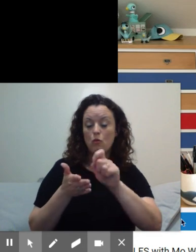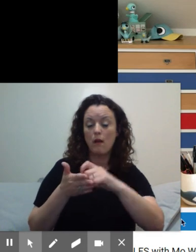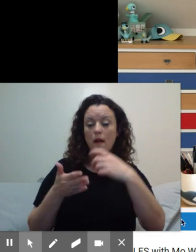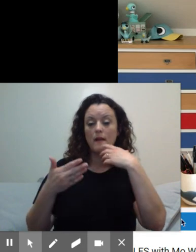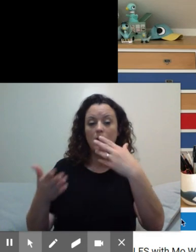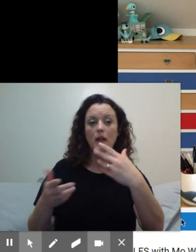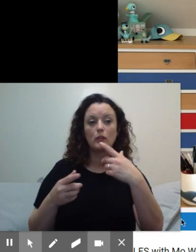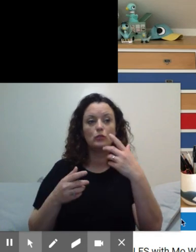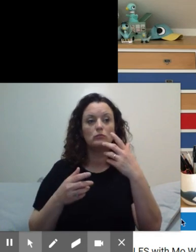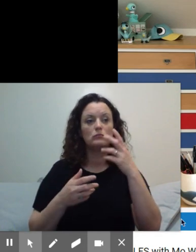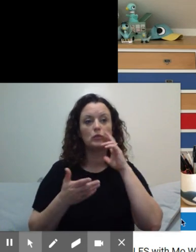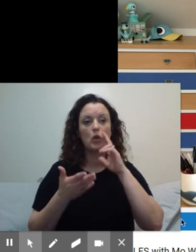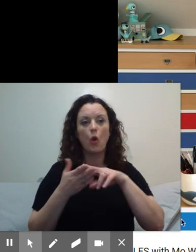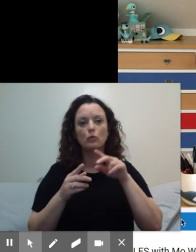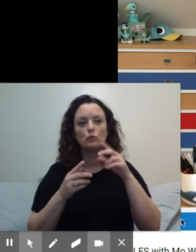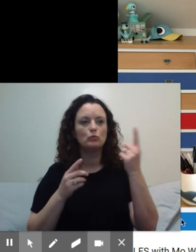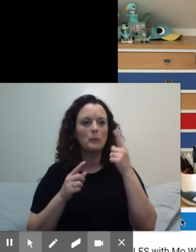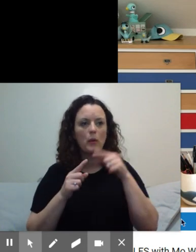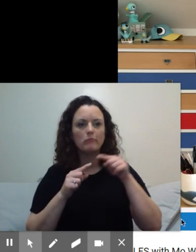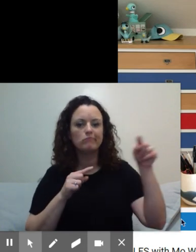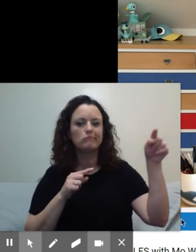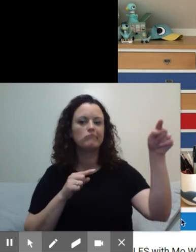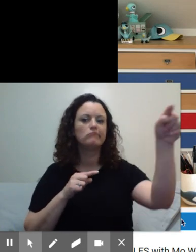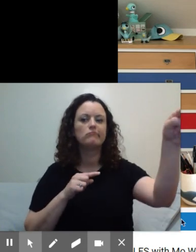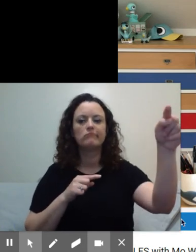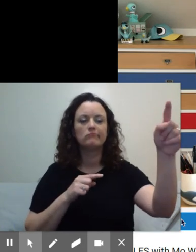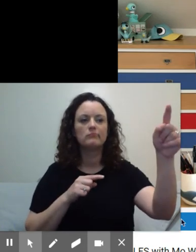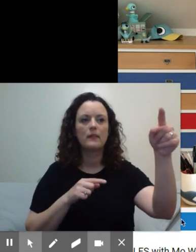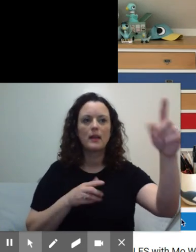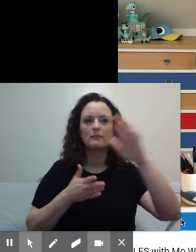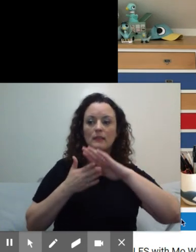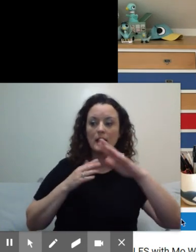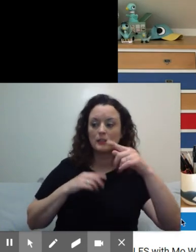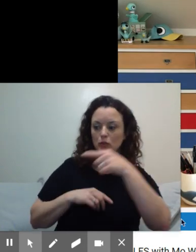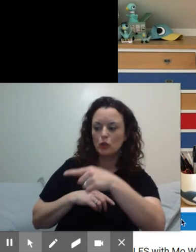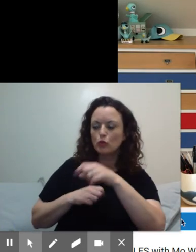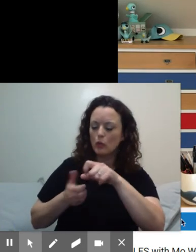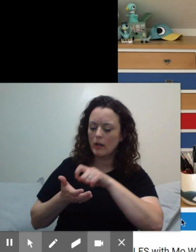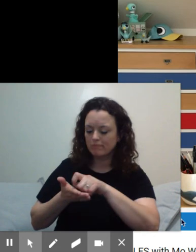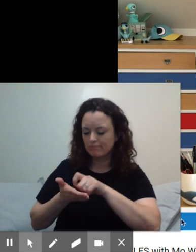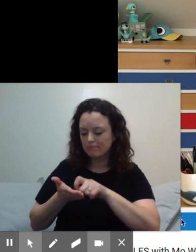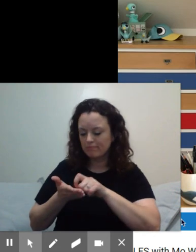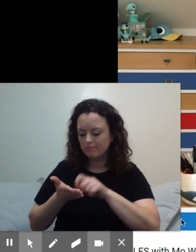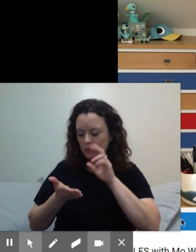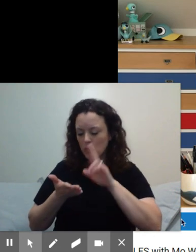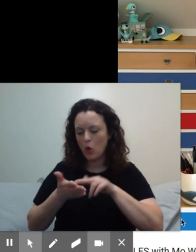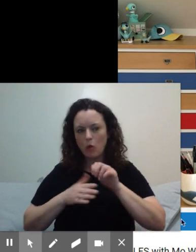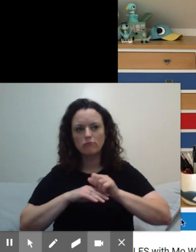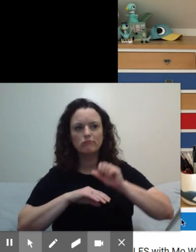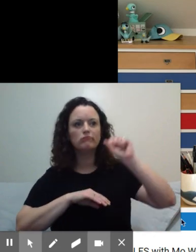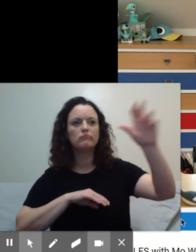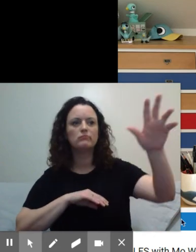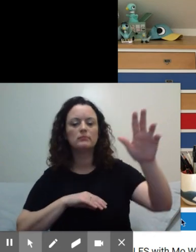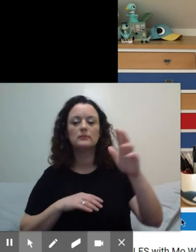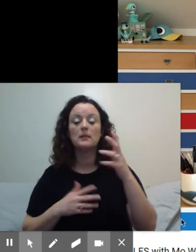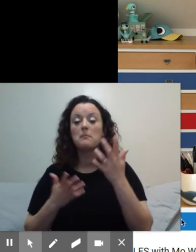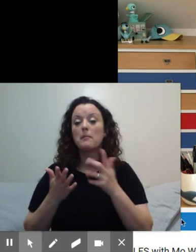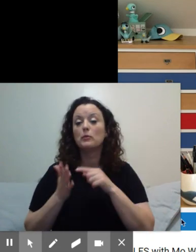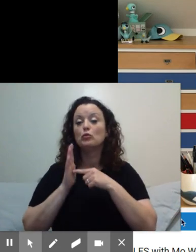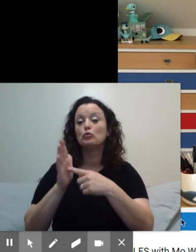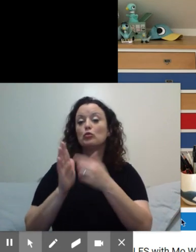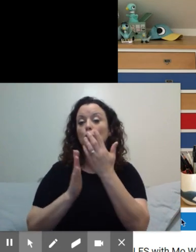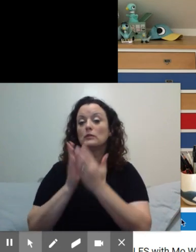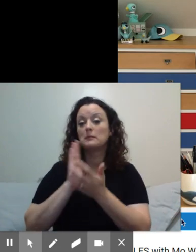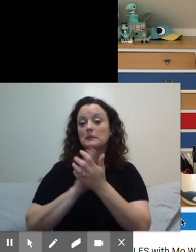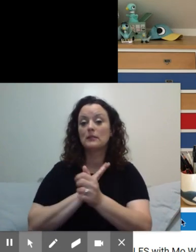who's far away who's been nice to you. And you can send that to them. And you can also show them some of the skills that you have, like